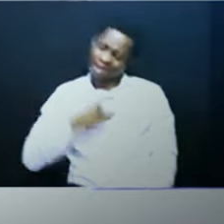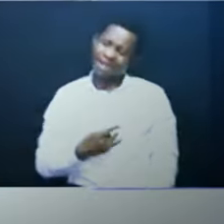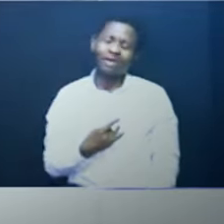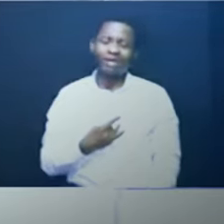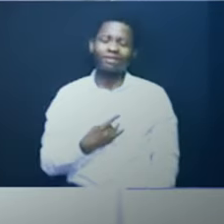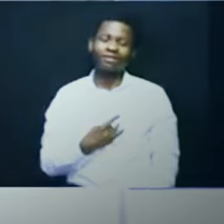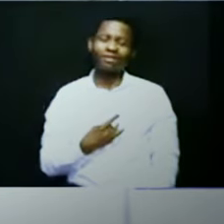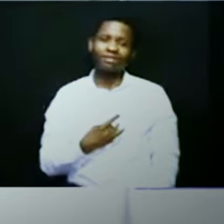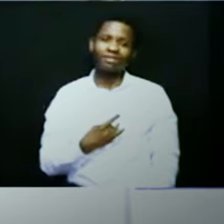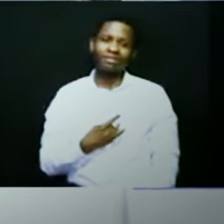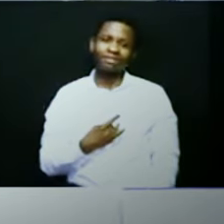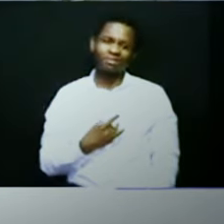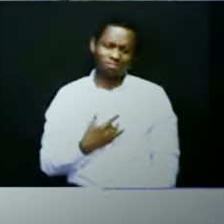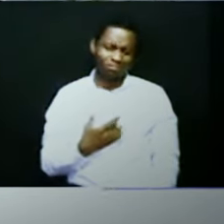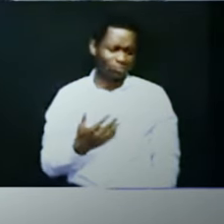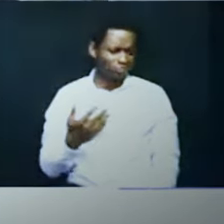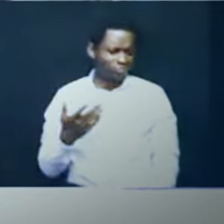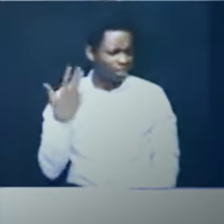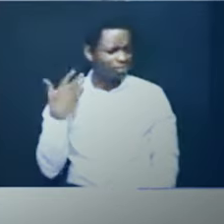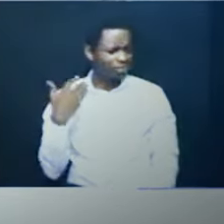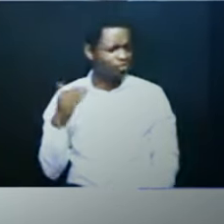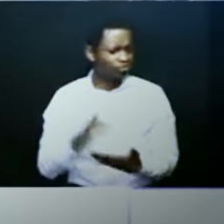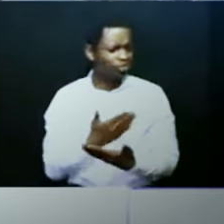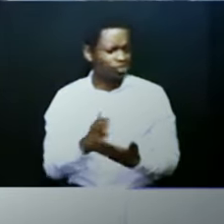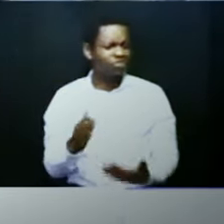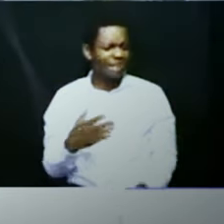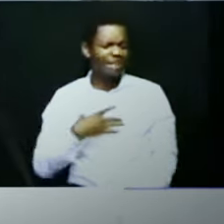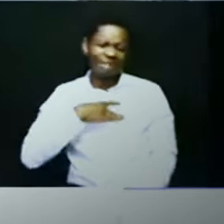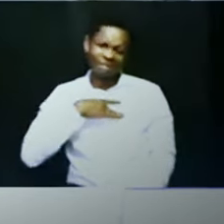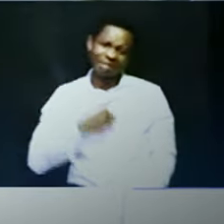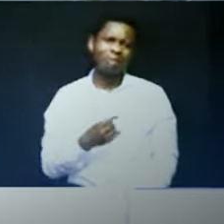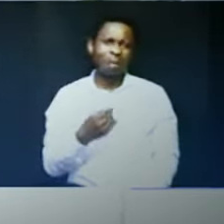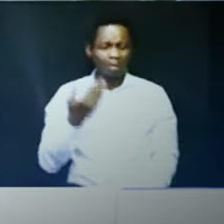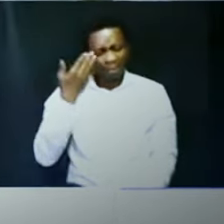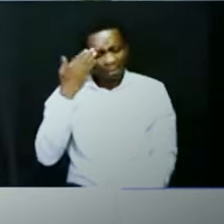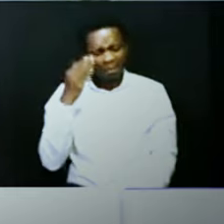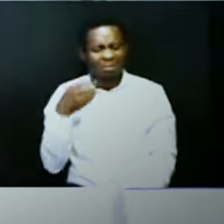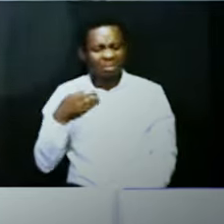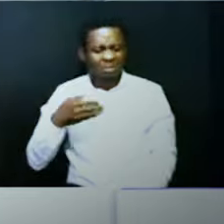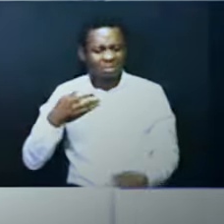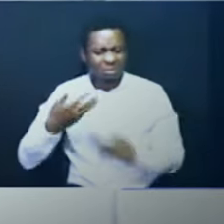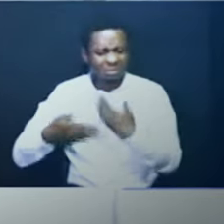is this song. We used to sing it, and I don't know whether